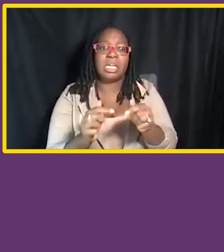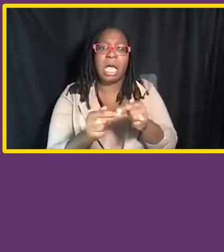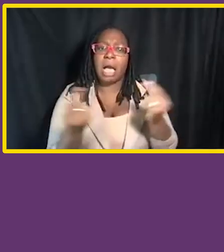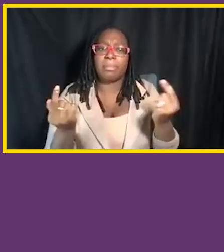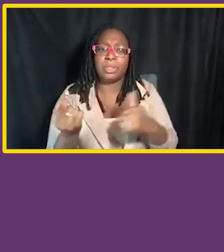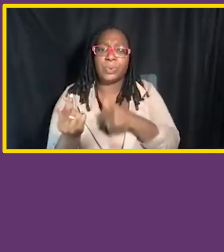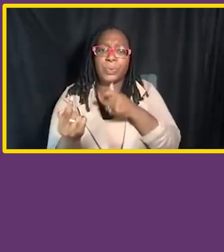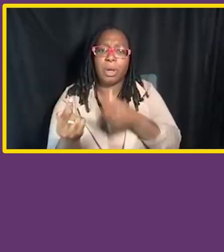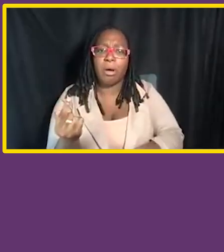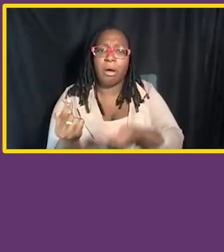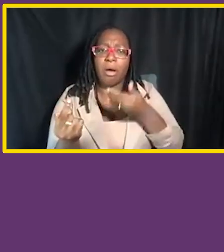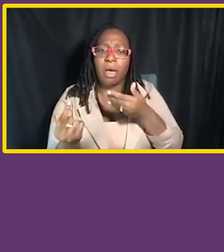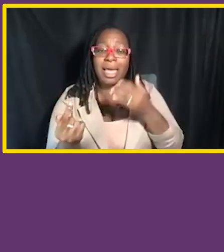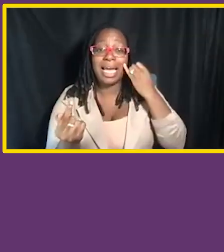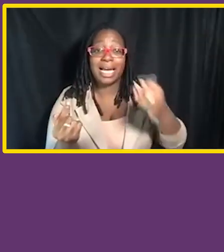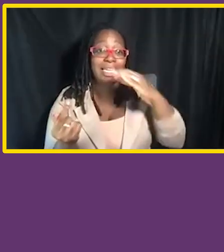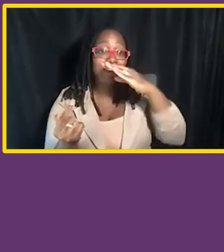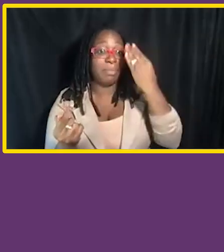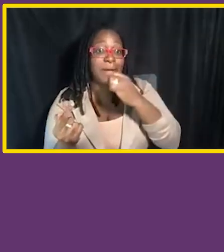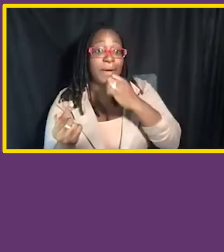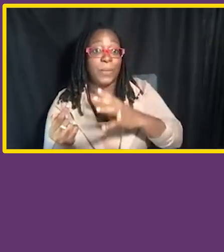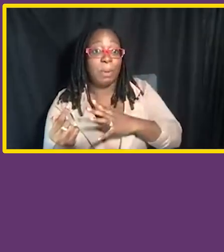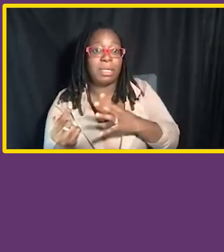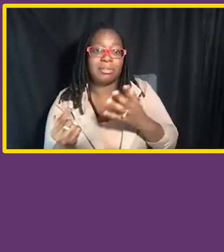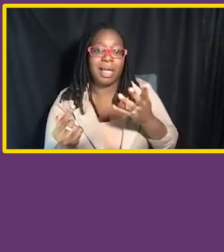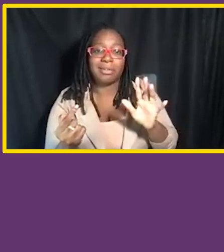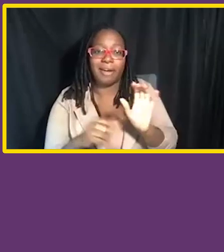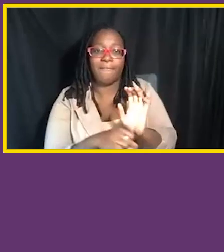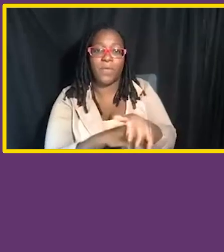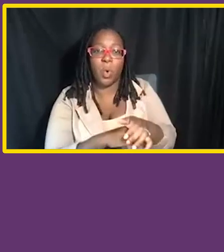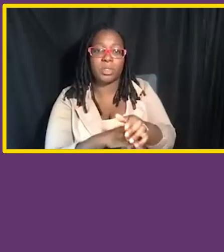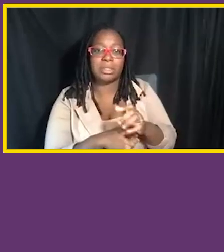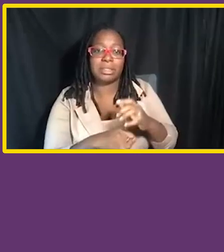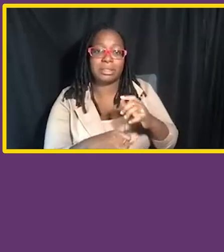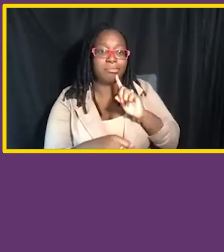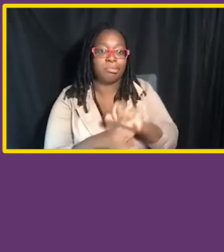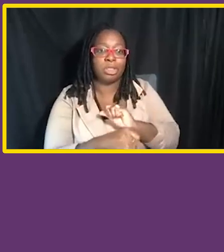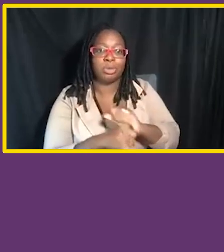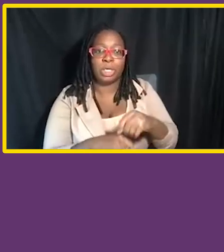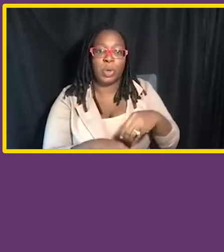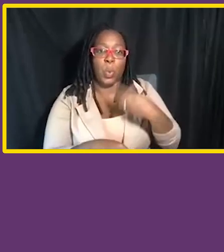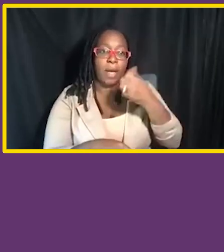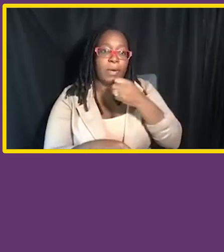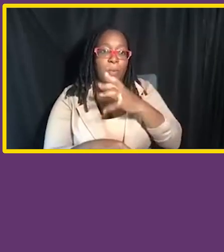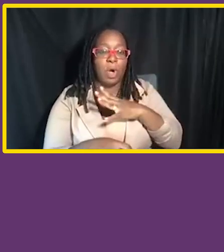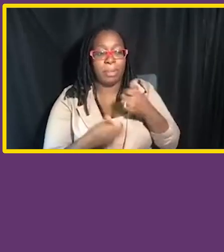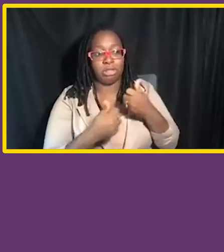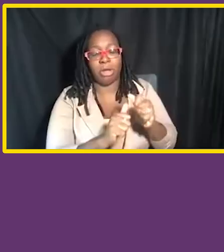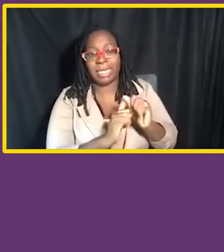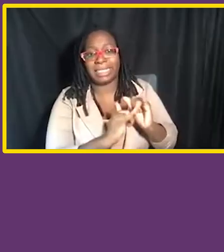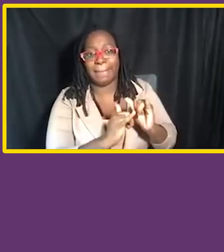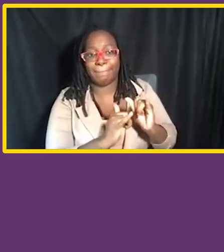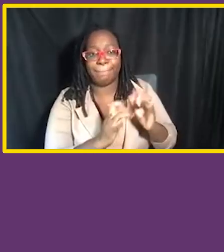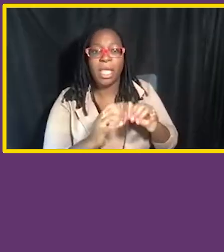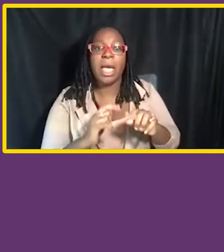white women's babies. And then at the same time, so ostensibly in control of the most precious